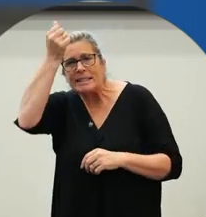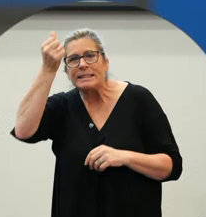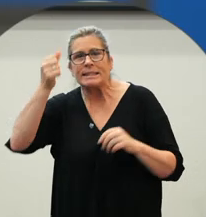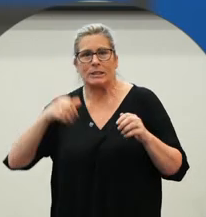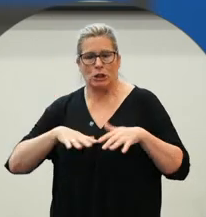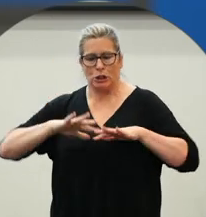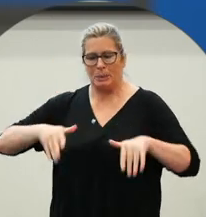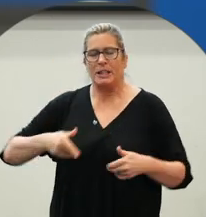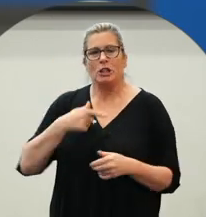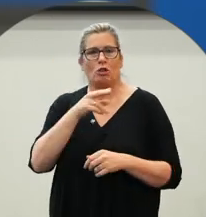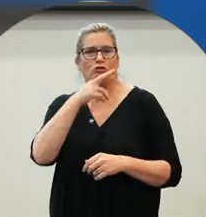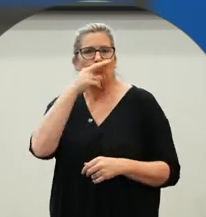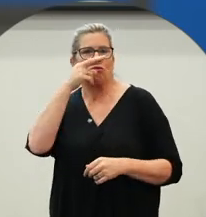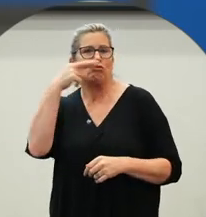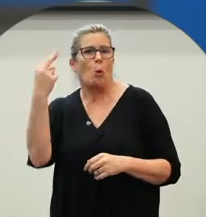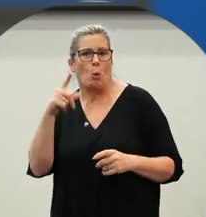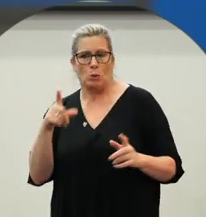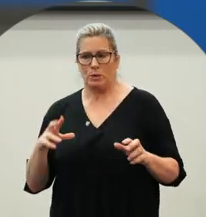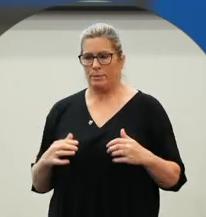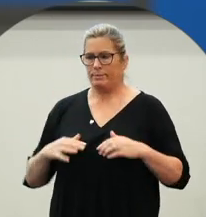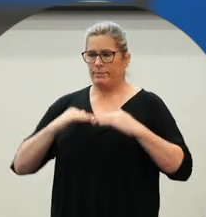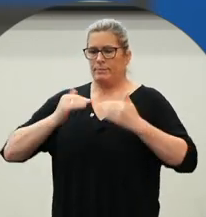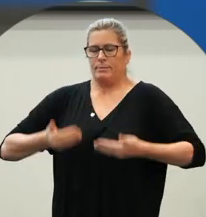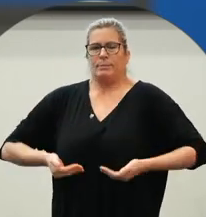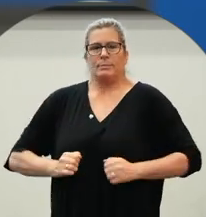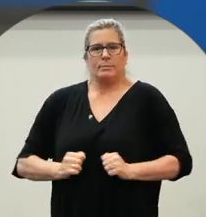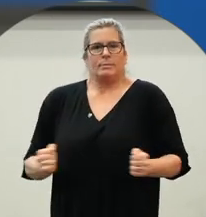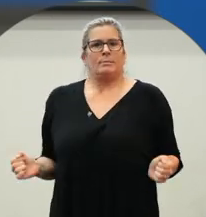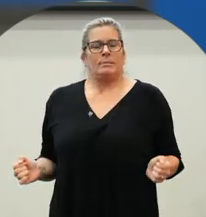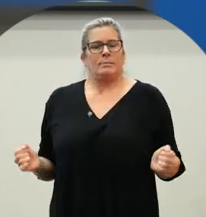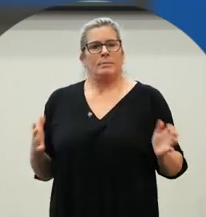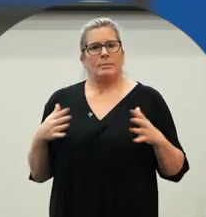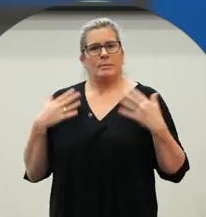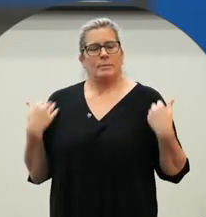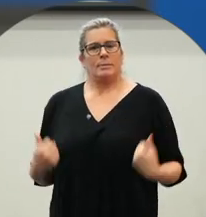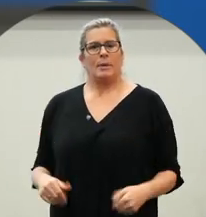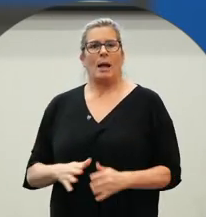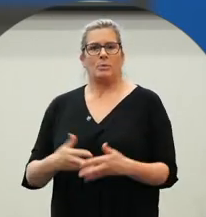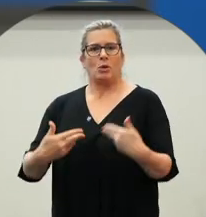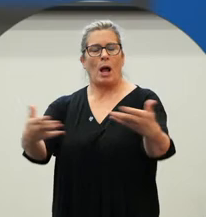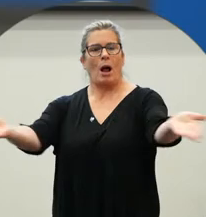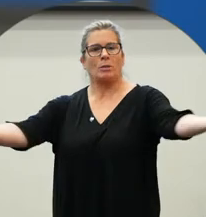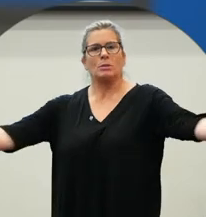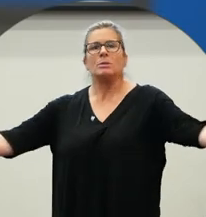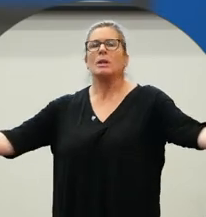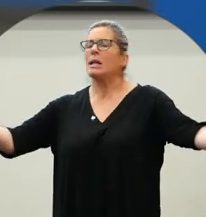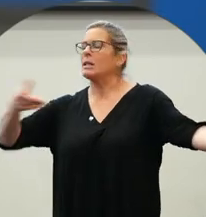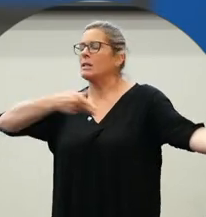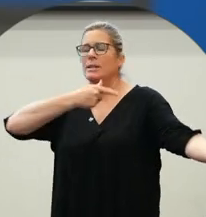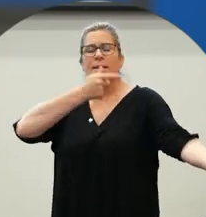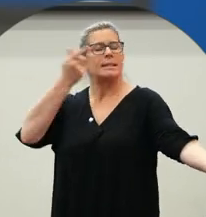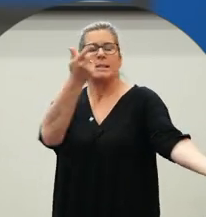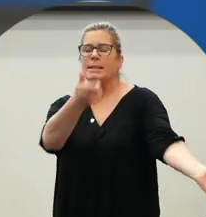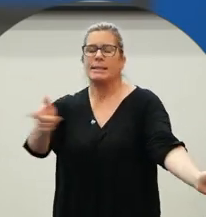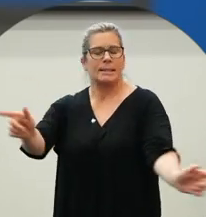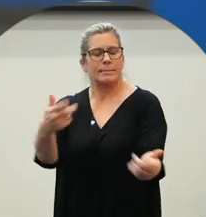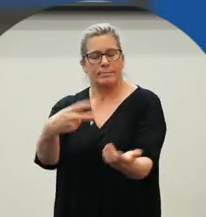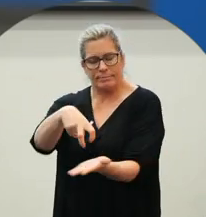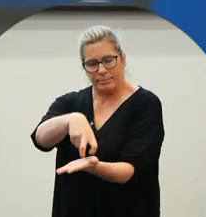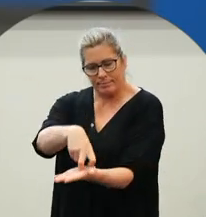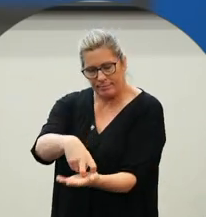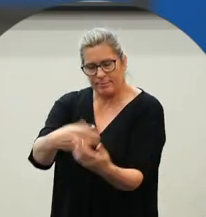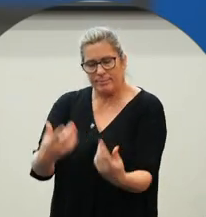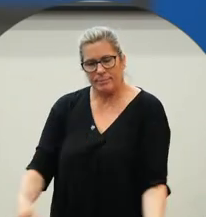smiles. She throws out her chest, bustles her dress, and with outstretched arms, sinks to the ground and curtsies.